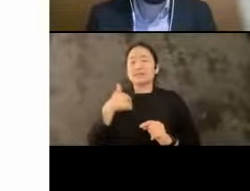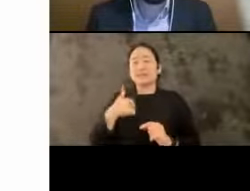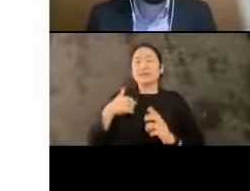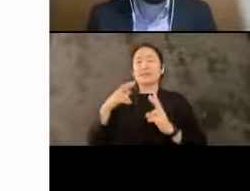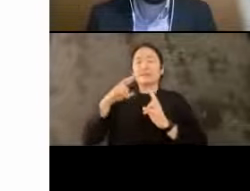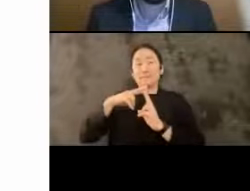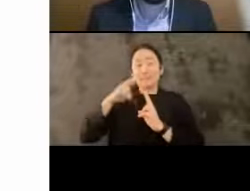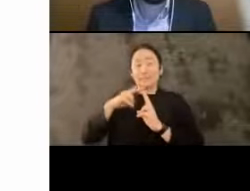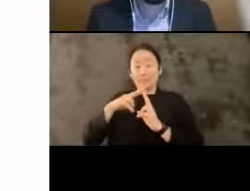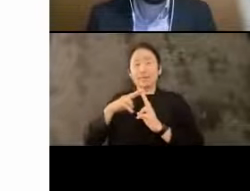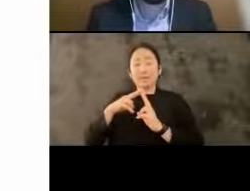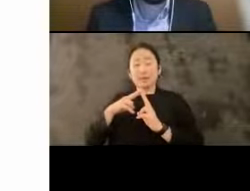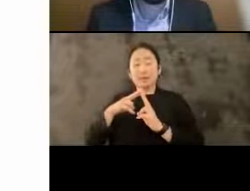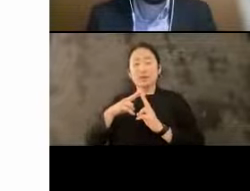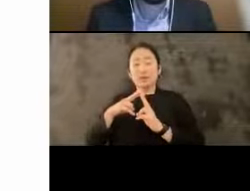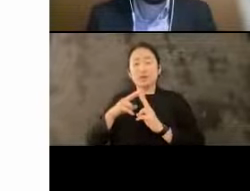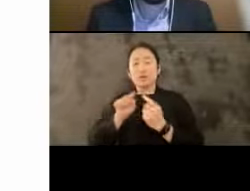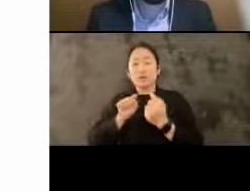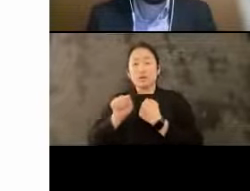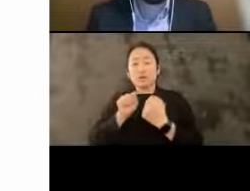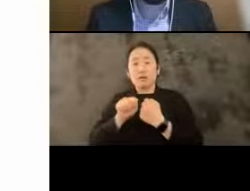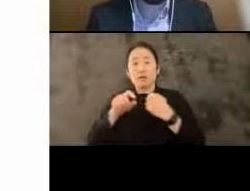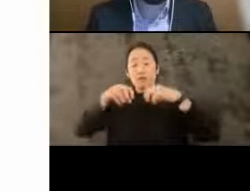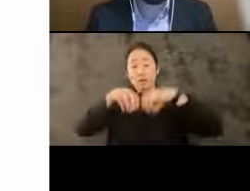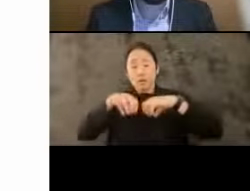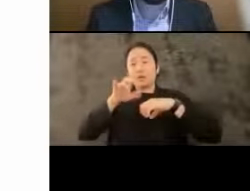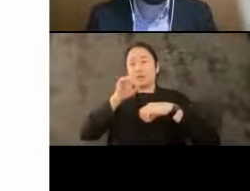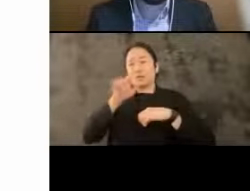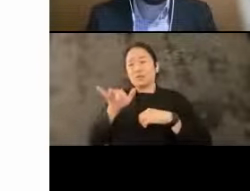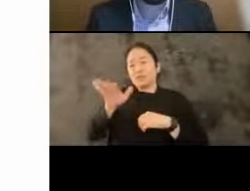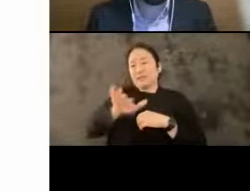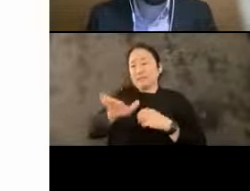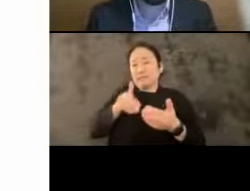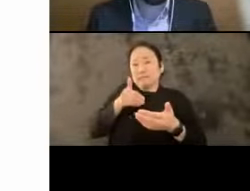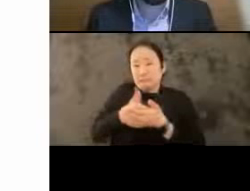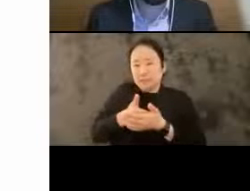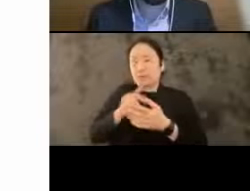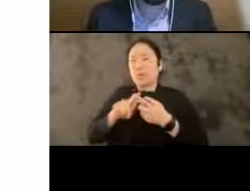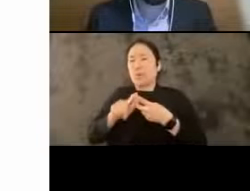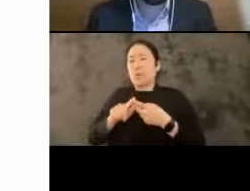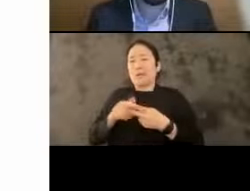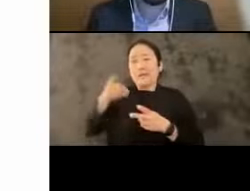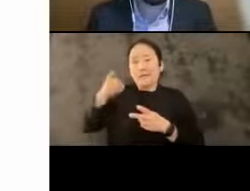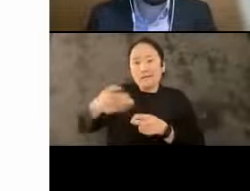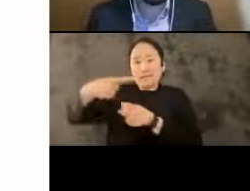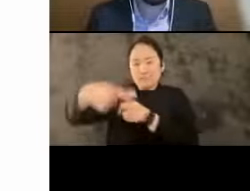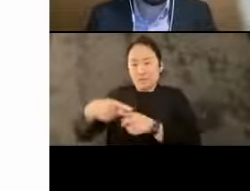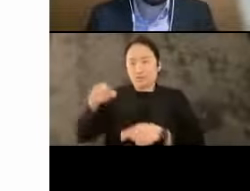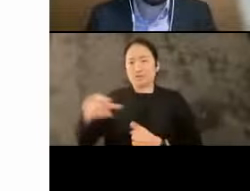at or near these intersections listed. Again, these are still preliminary, so we're still very